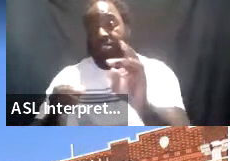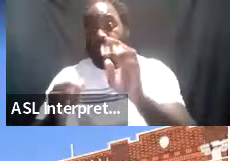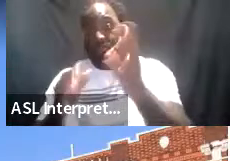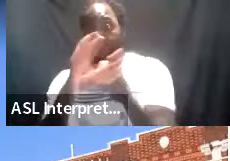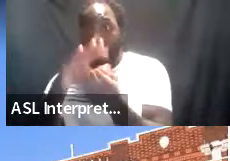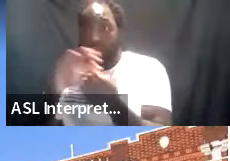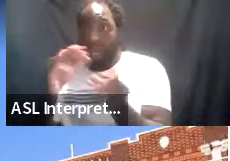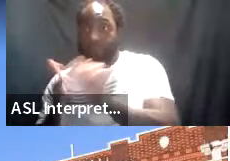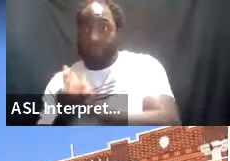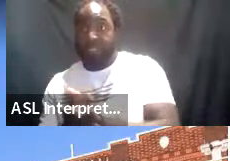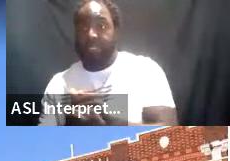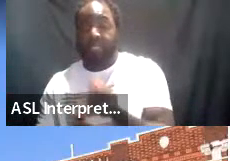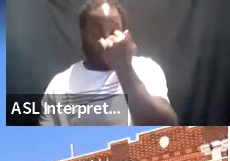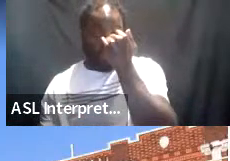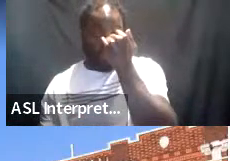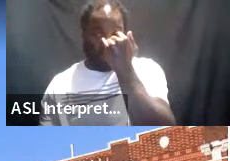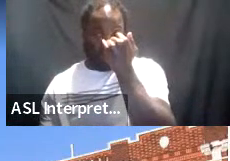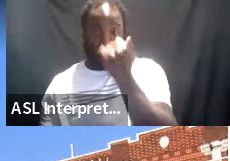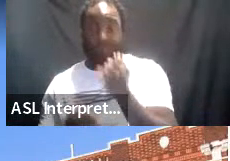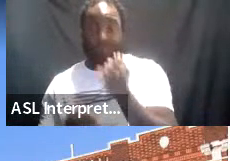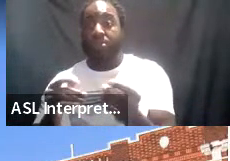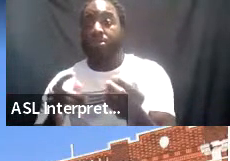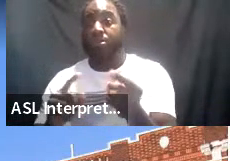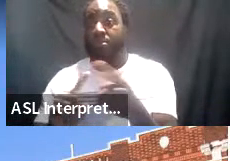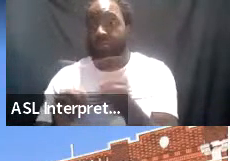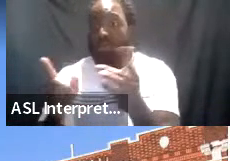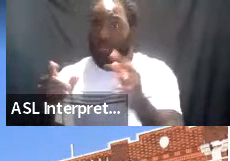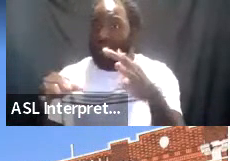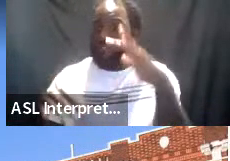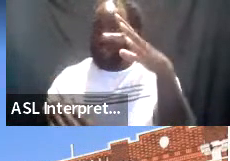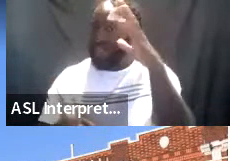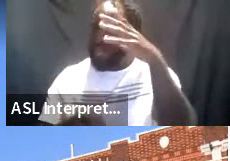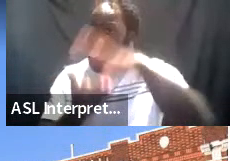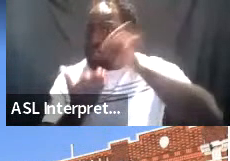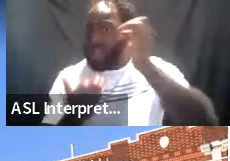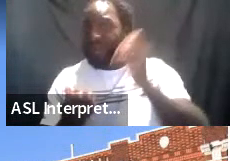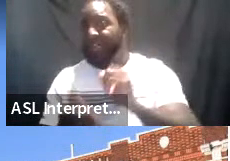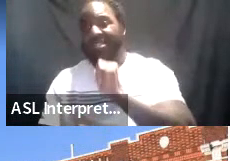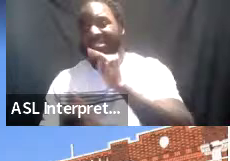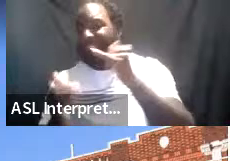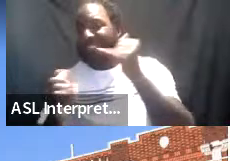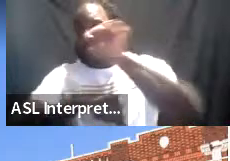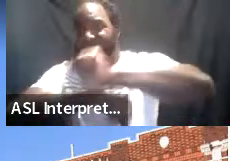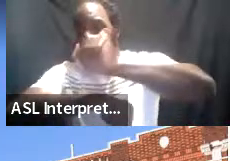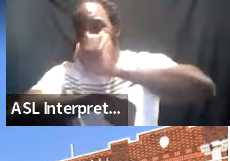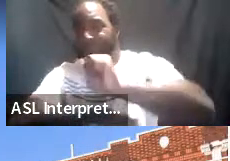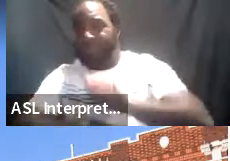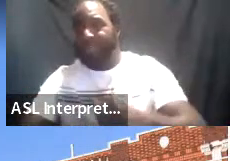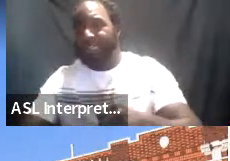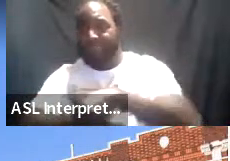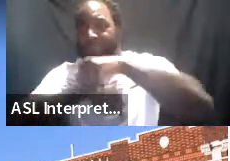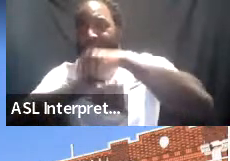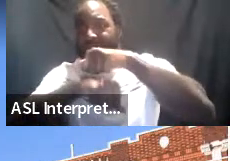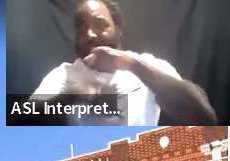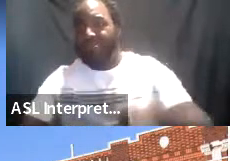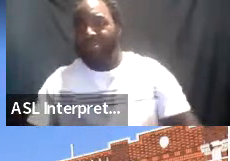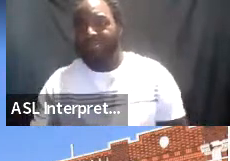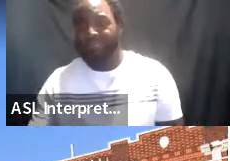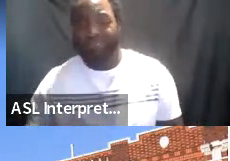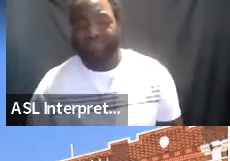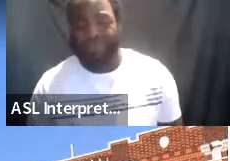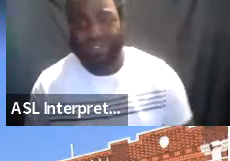today, again, they'd quickly find out that it's just impossible. First of all, the combined